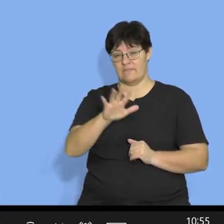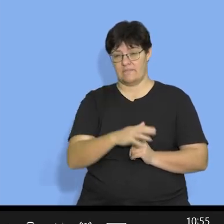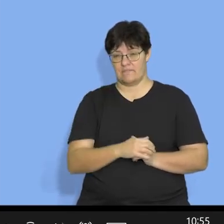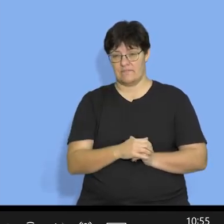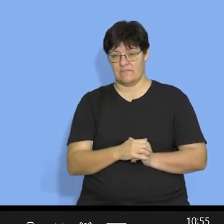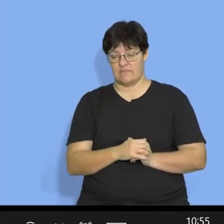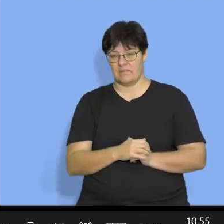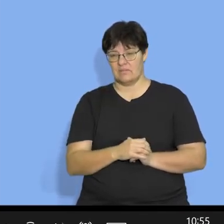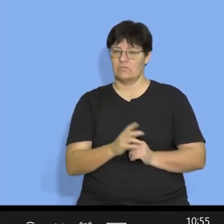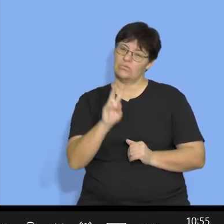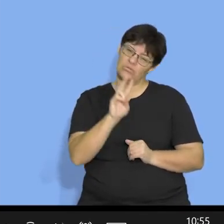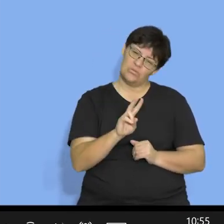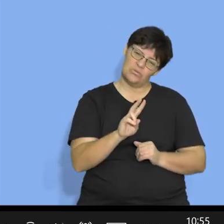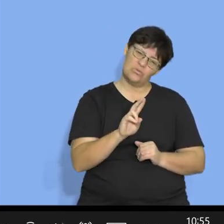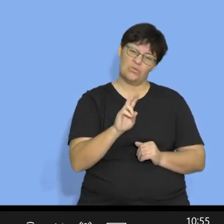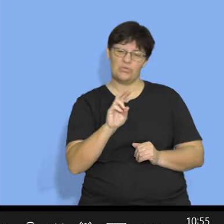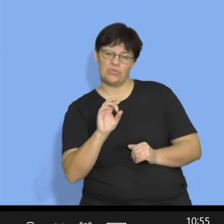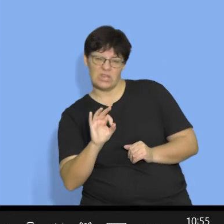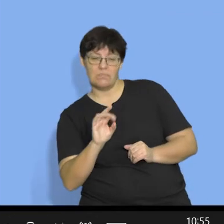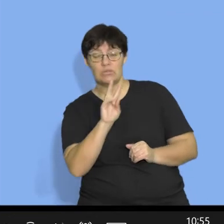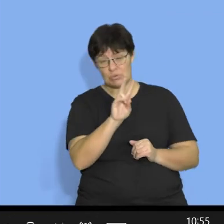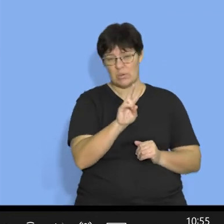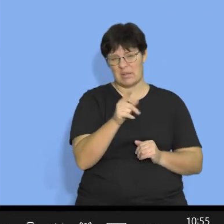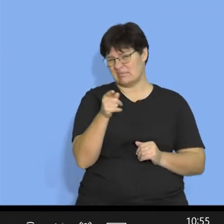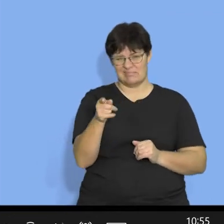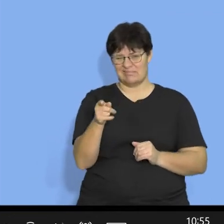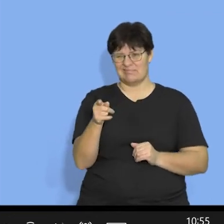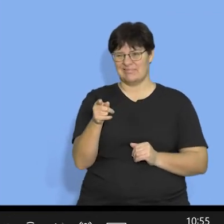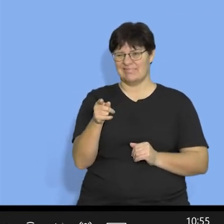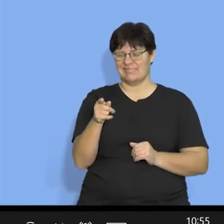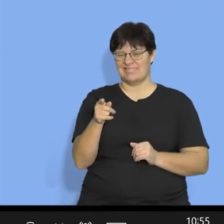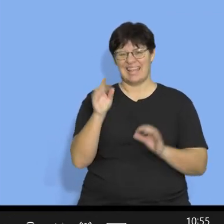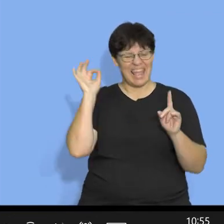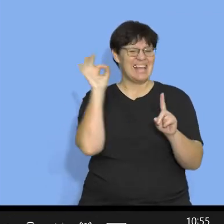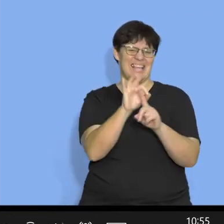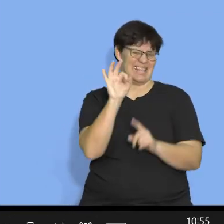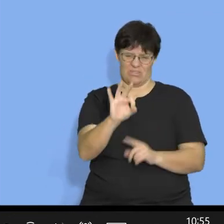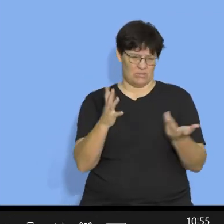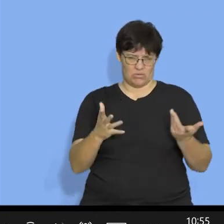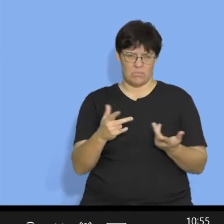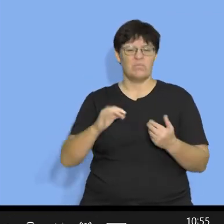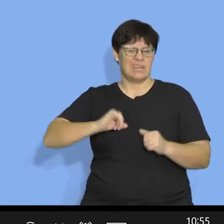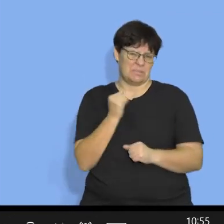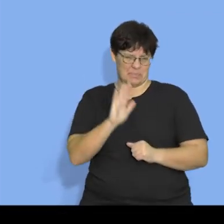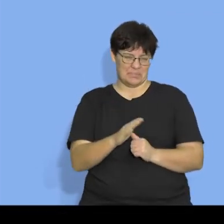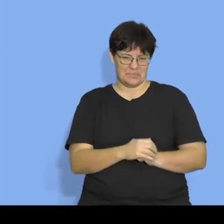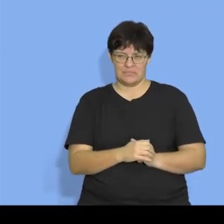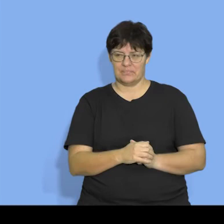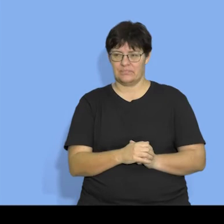0.625. Remember, we round off to two decimal places, but that's exactly 3, so I'm actually going to keep all of